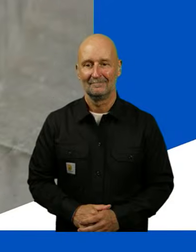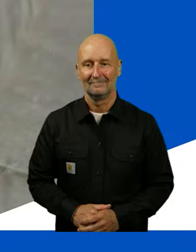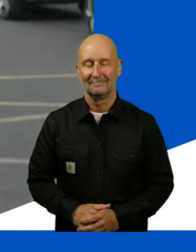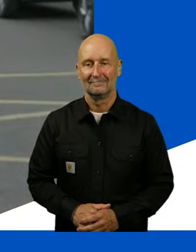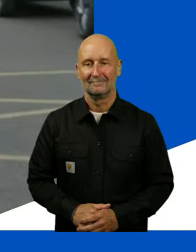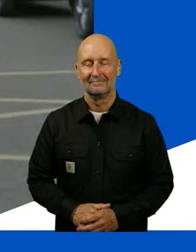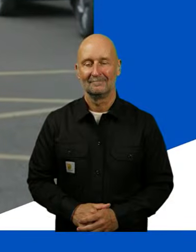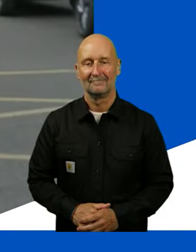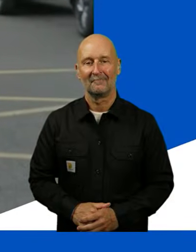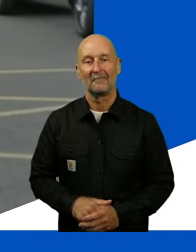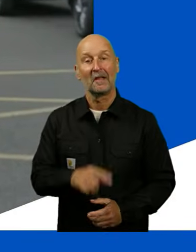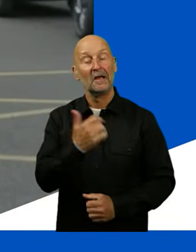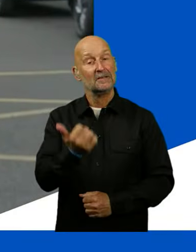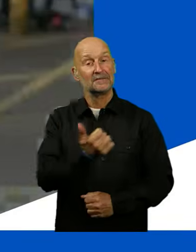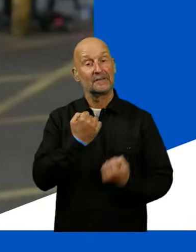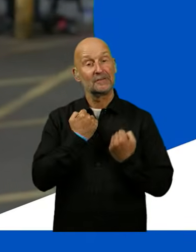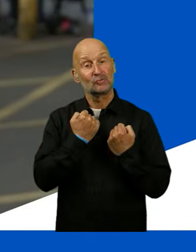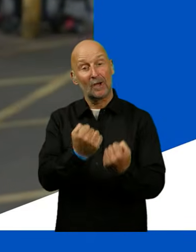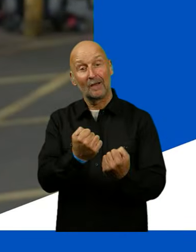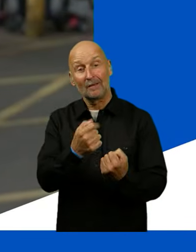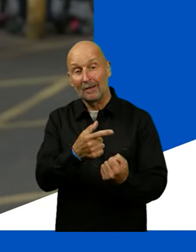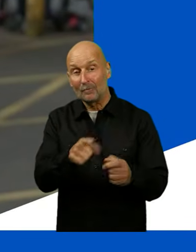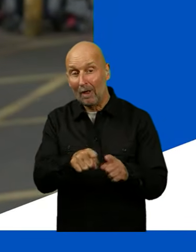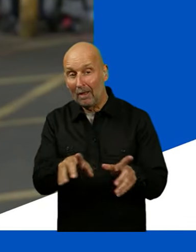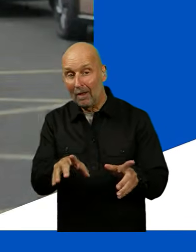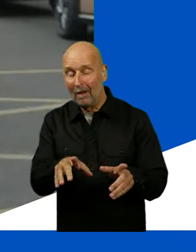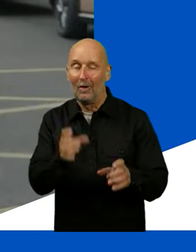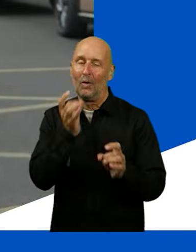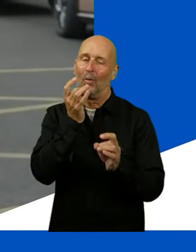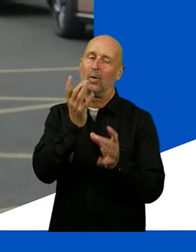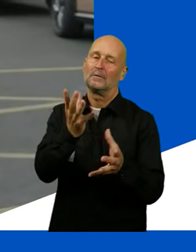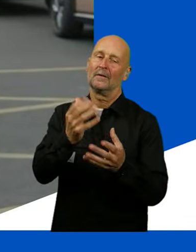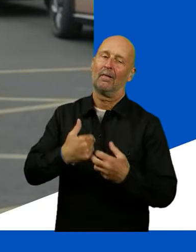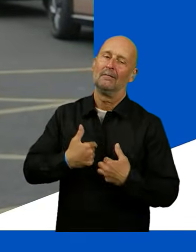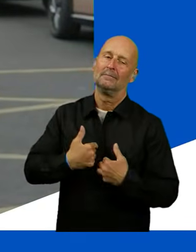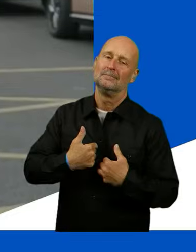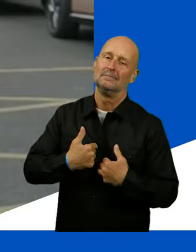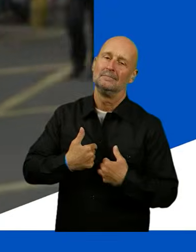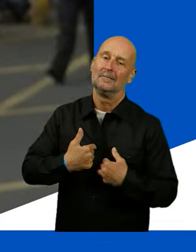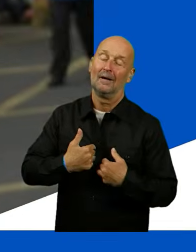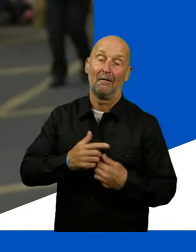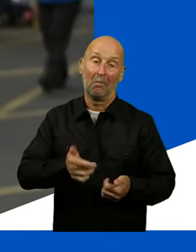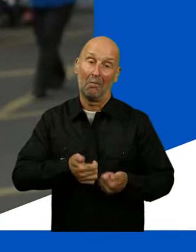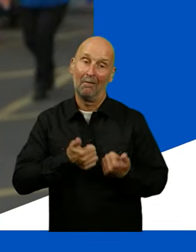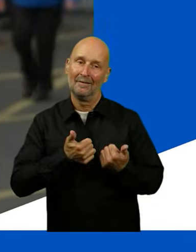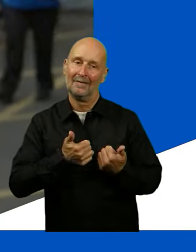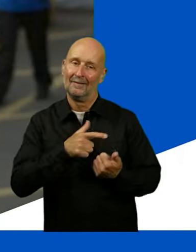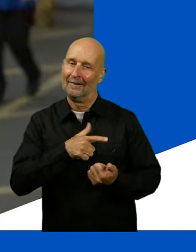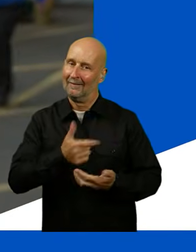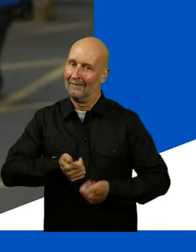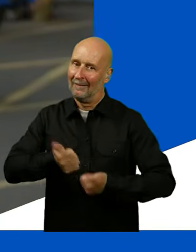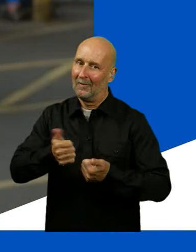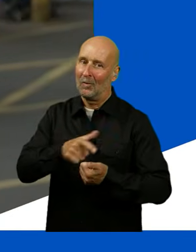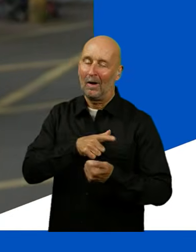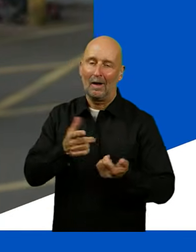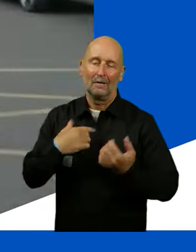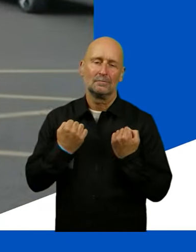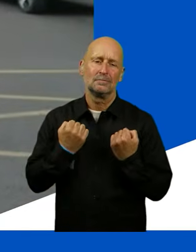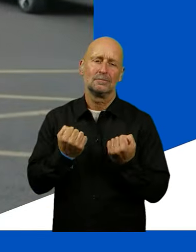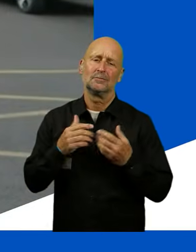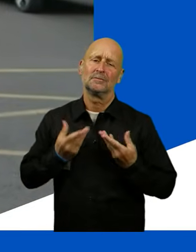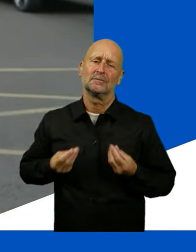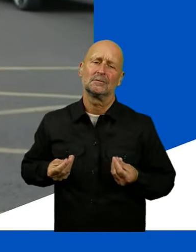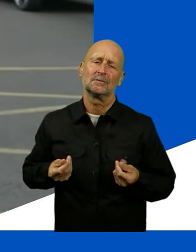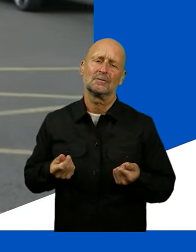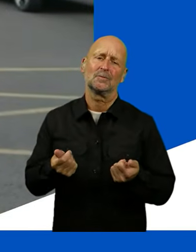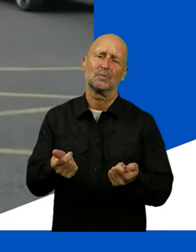Right, Denise, you're out of the car. How was it? It was wonderful. Wonderful. Yeah. That's good. It was real good. It was real smooth. I